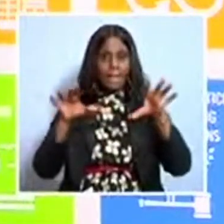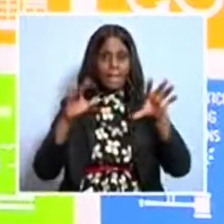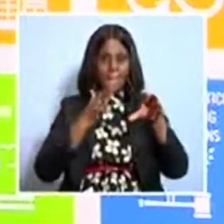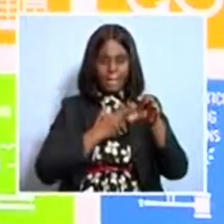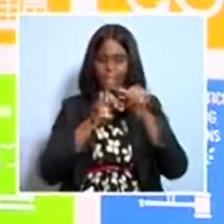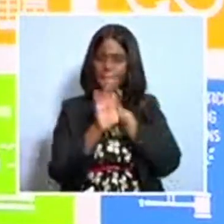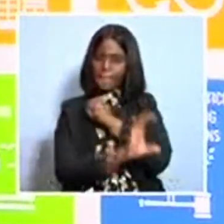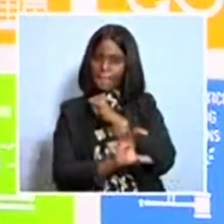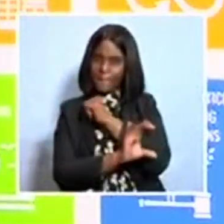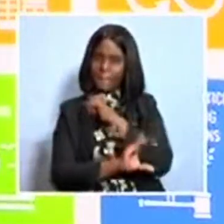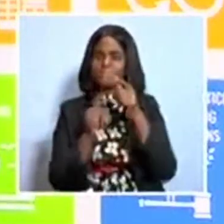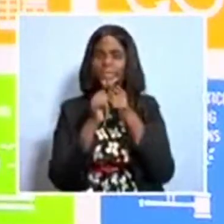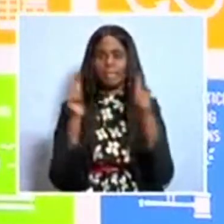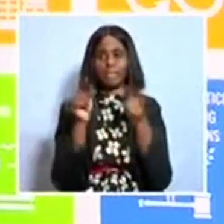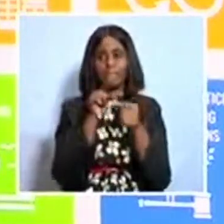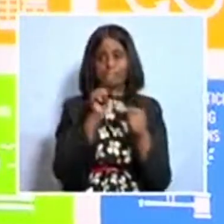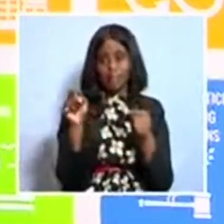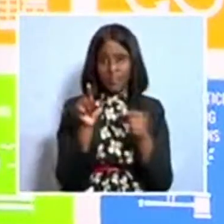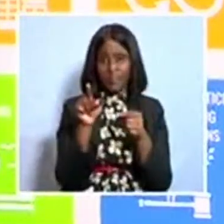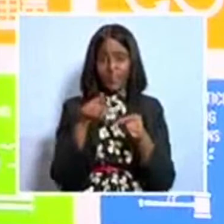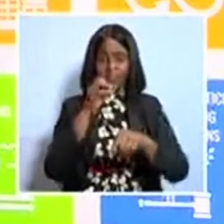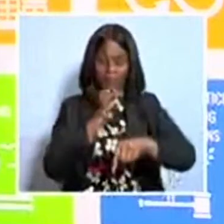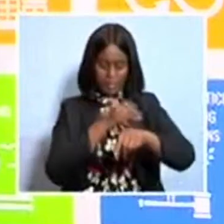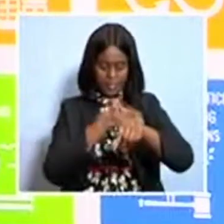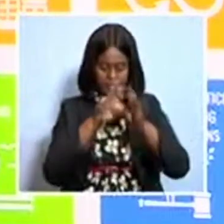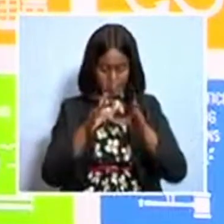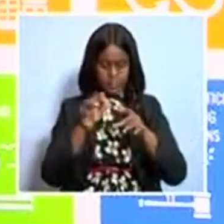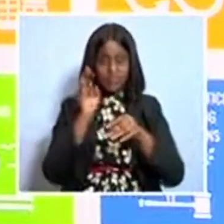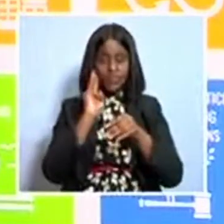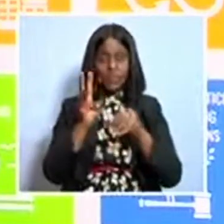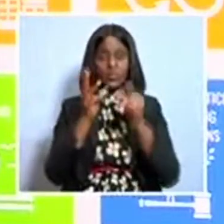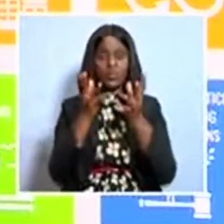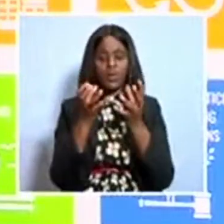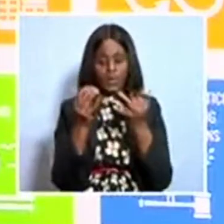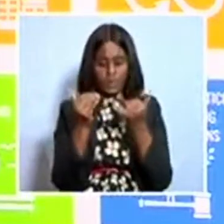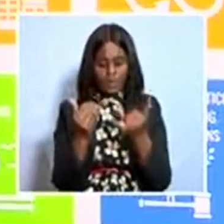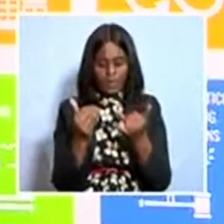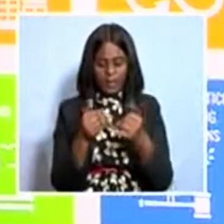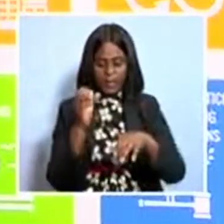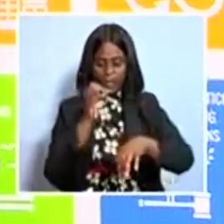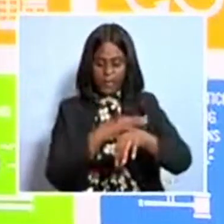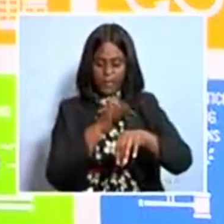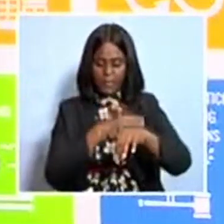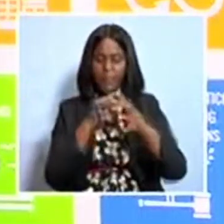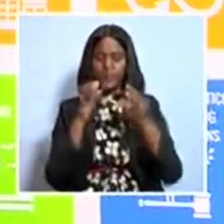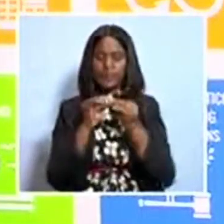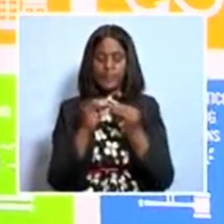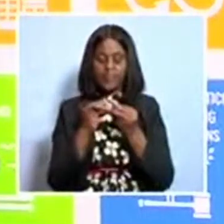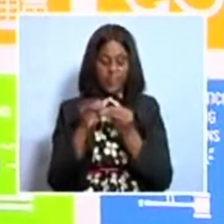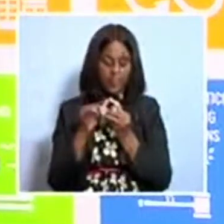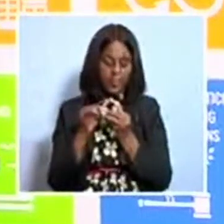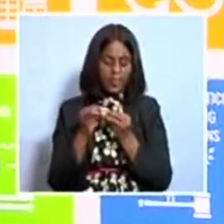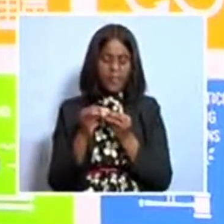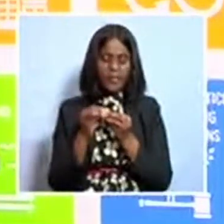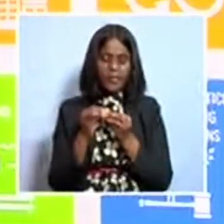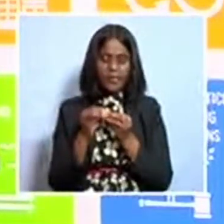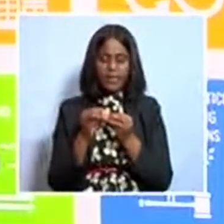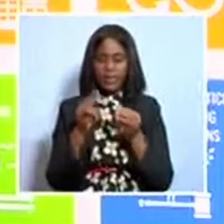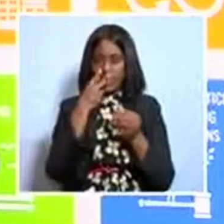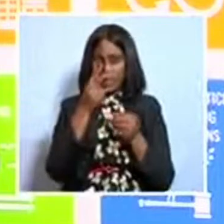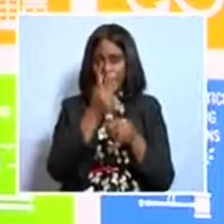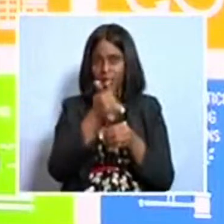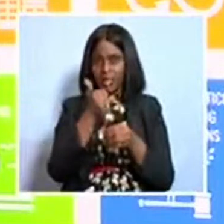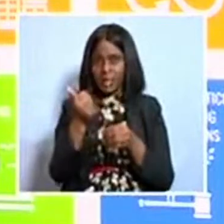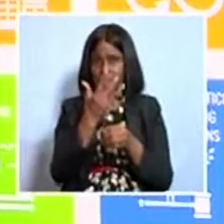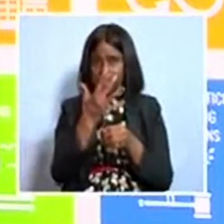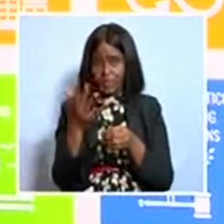country as at large, because investors, they would want to invest, you look at a lot of other